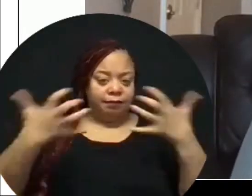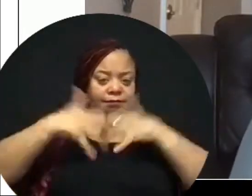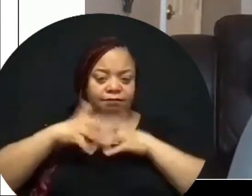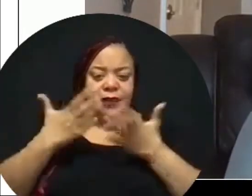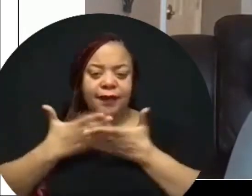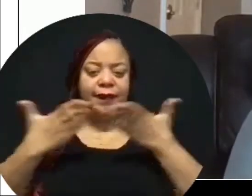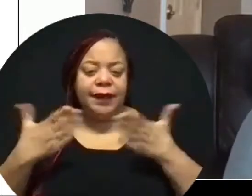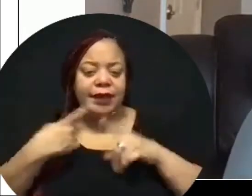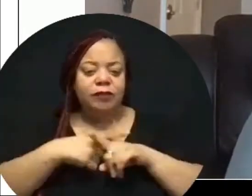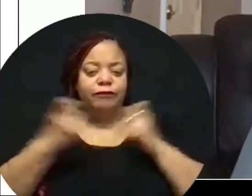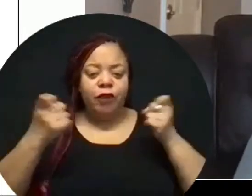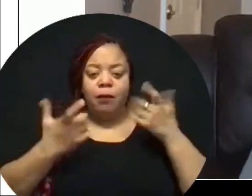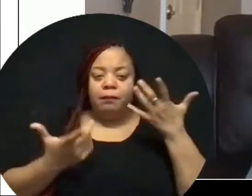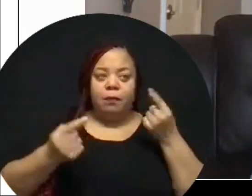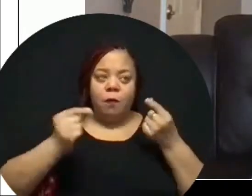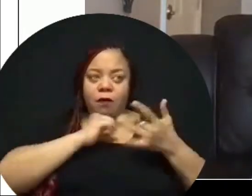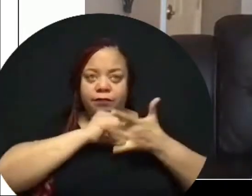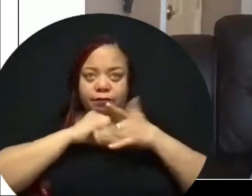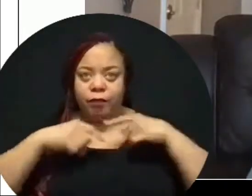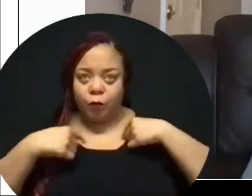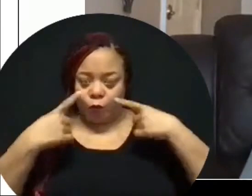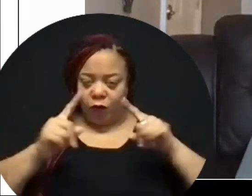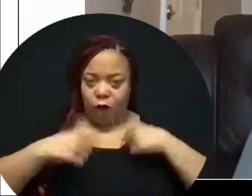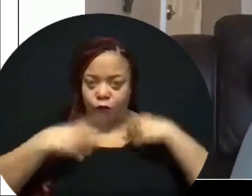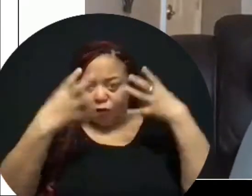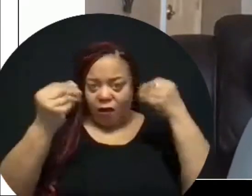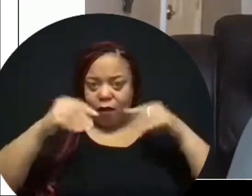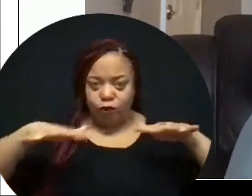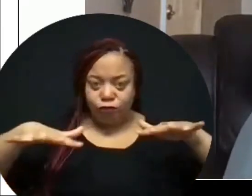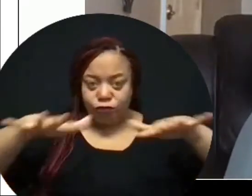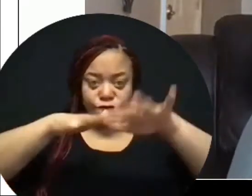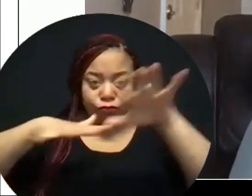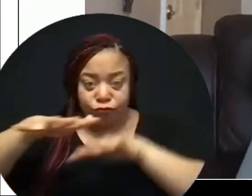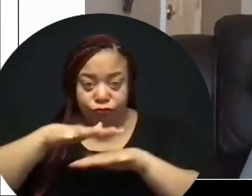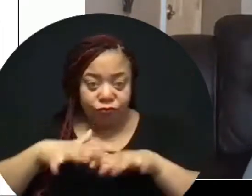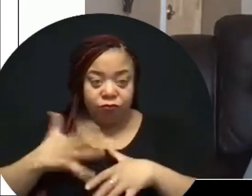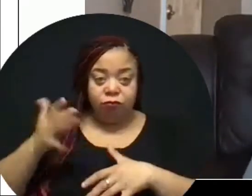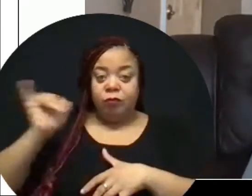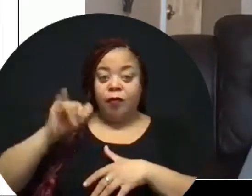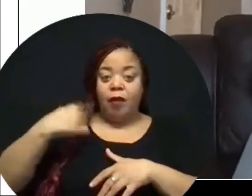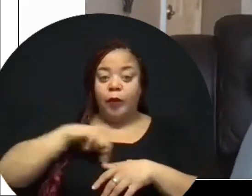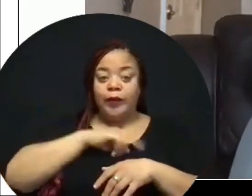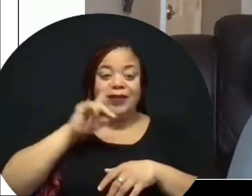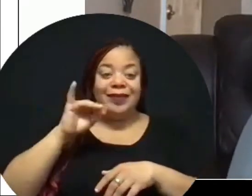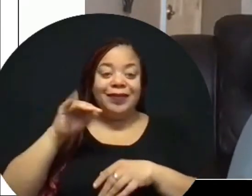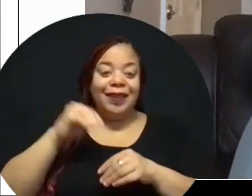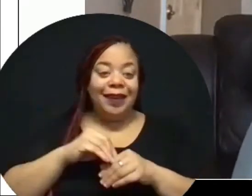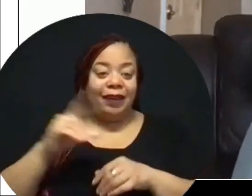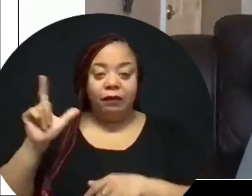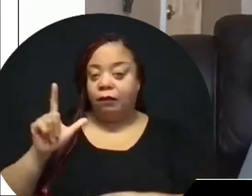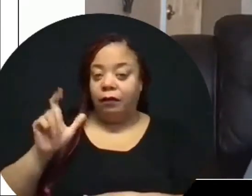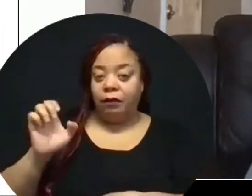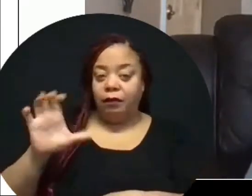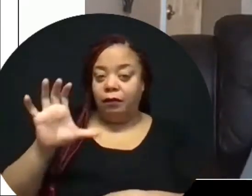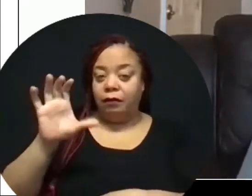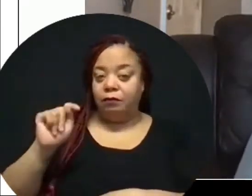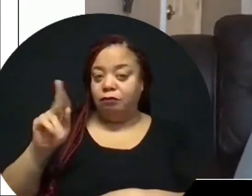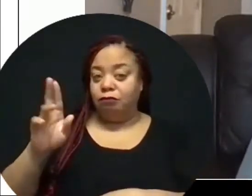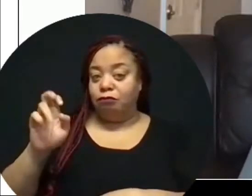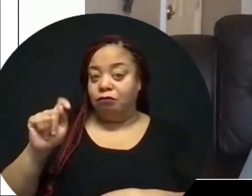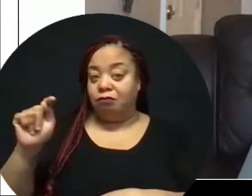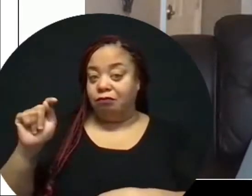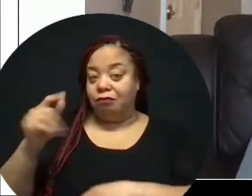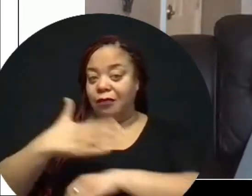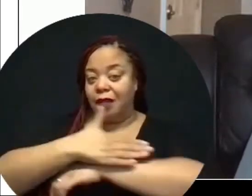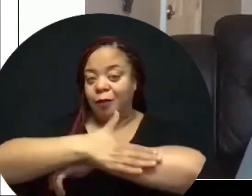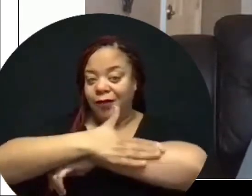having plans and taking direct actions, as well as people fighting it legislationally, challenging